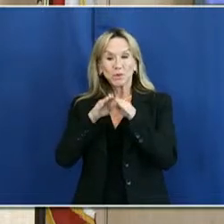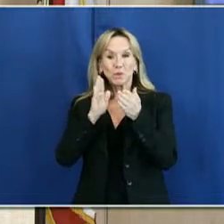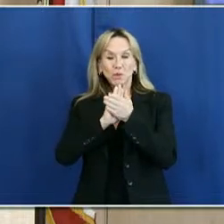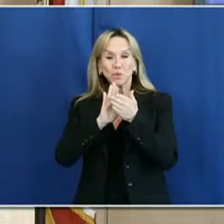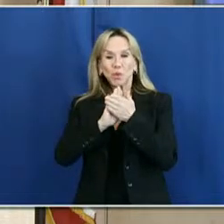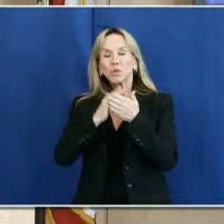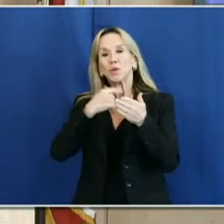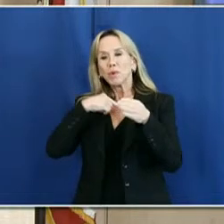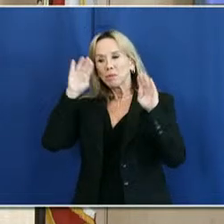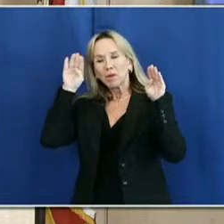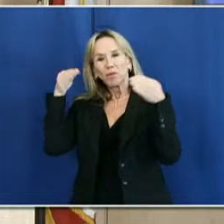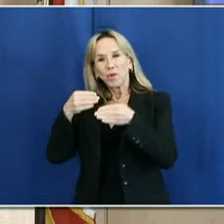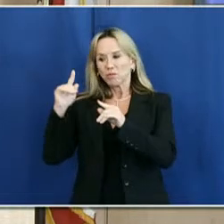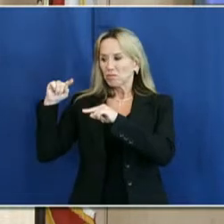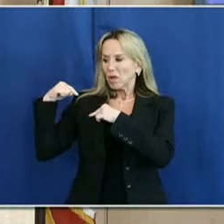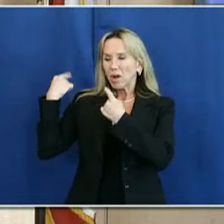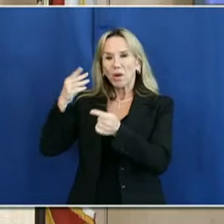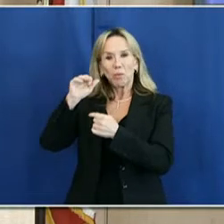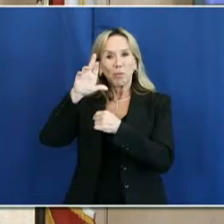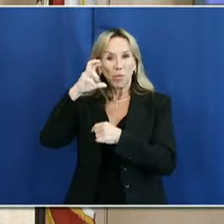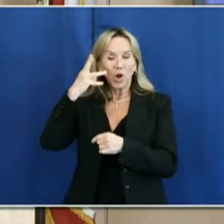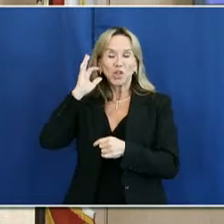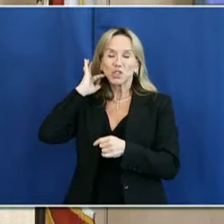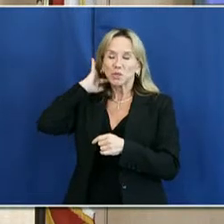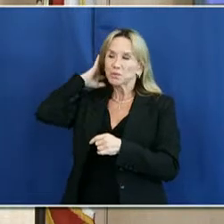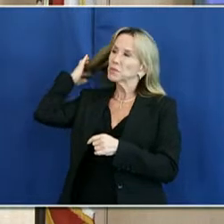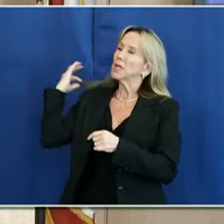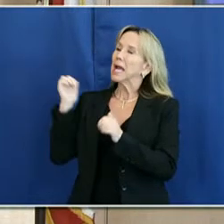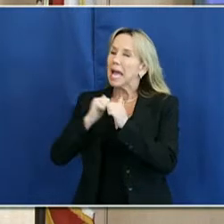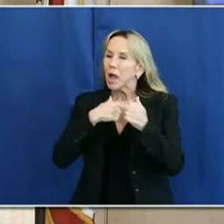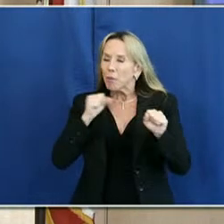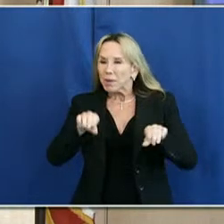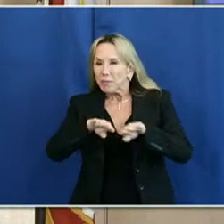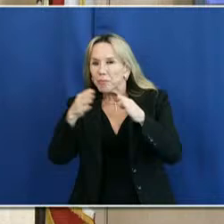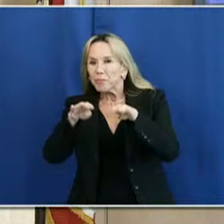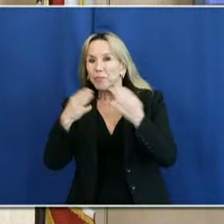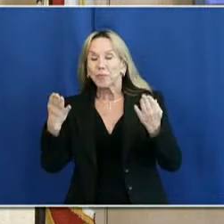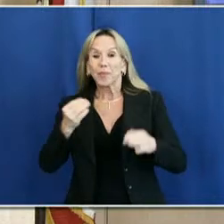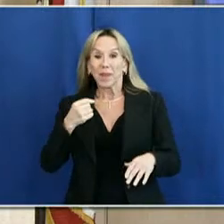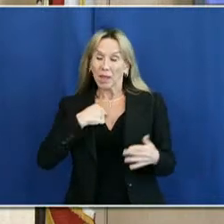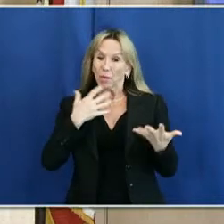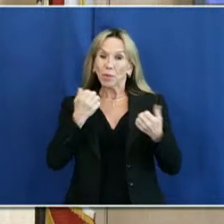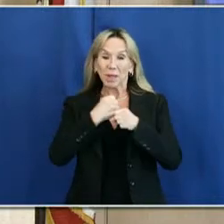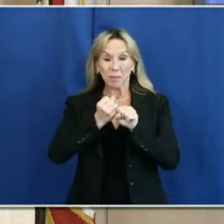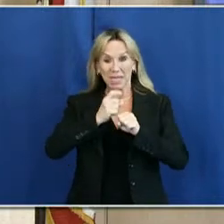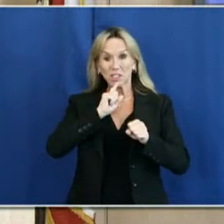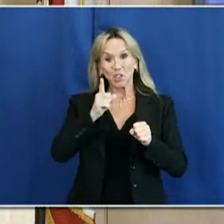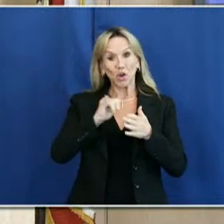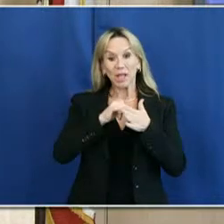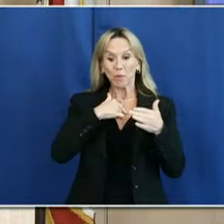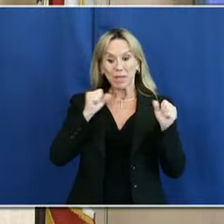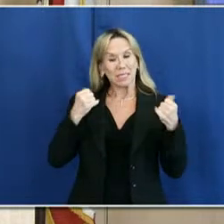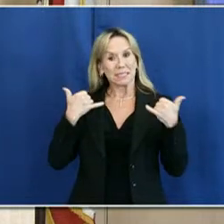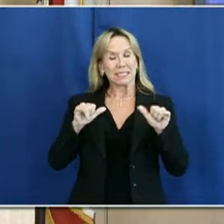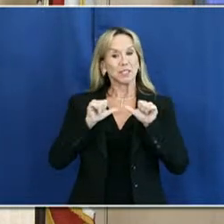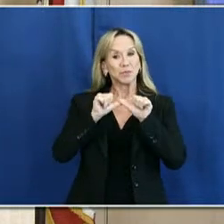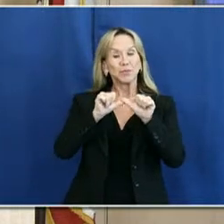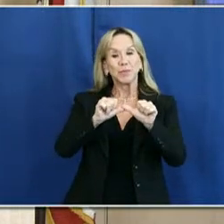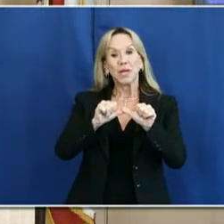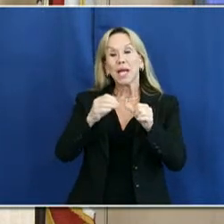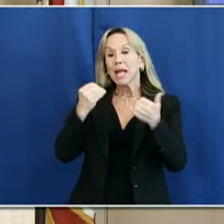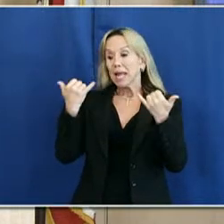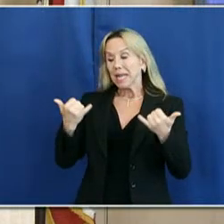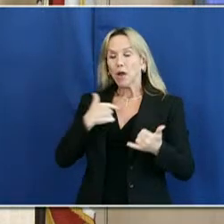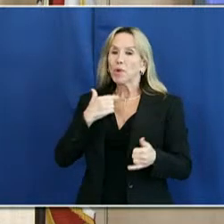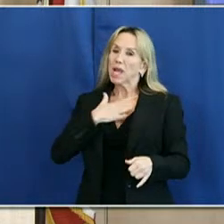creating plans to reopen safely. An effective testing strategy is a key component of one of those plans. San Diego County Office of Ed is